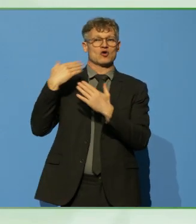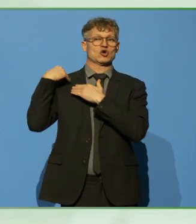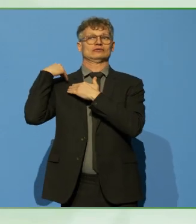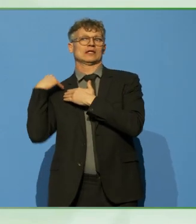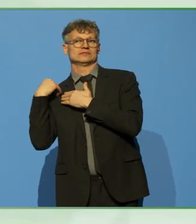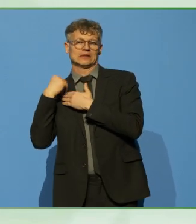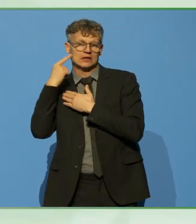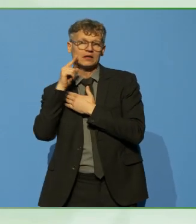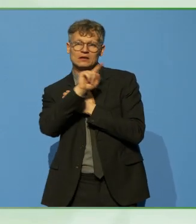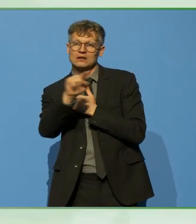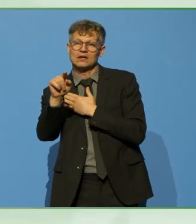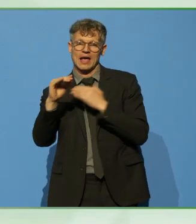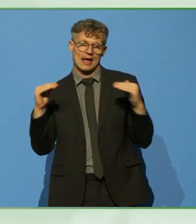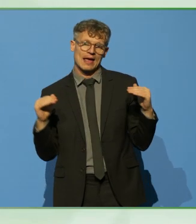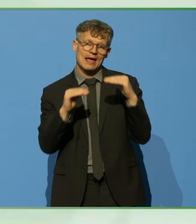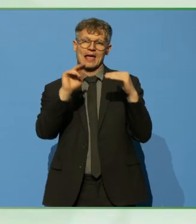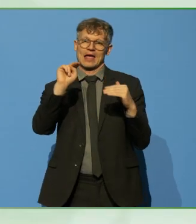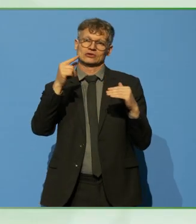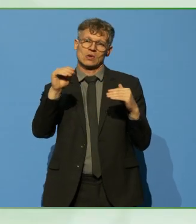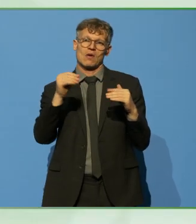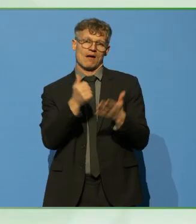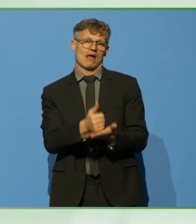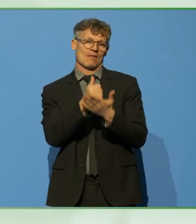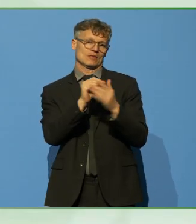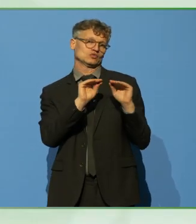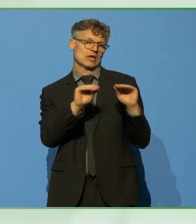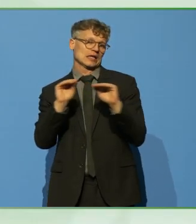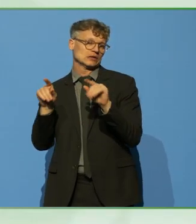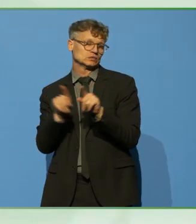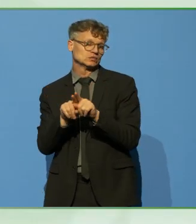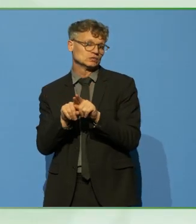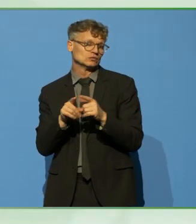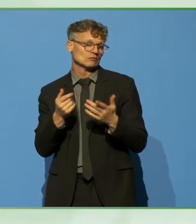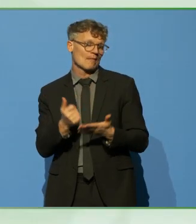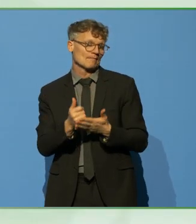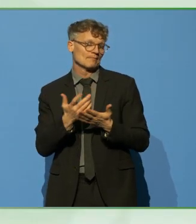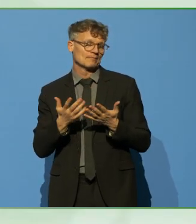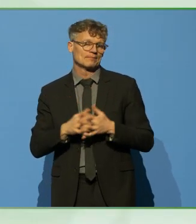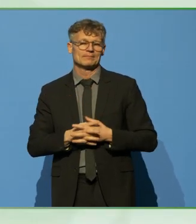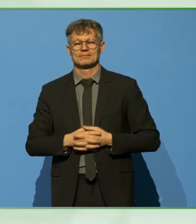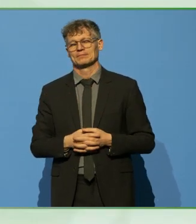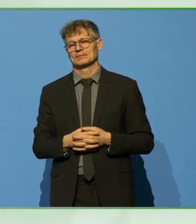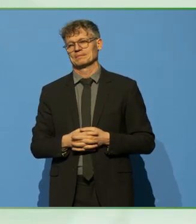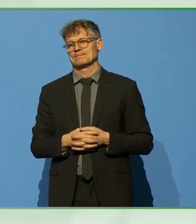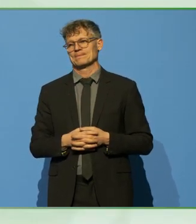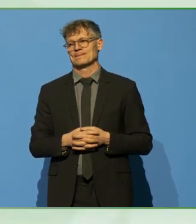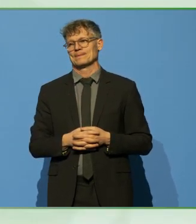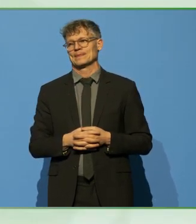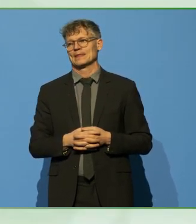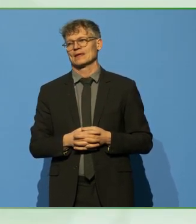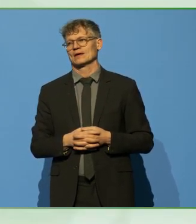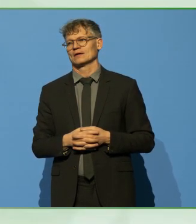help with these trainings to help people be able to learn how to use it.